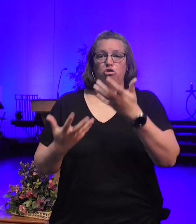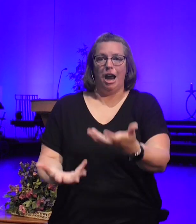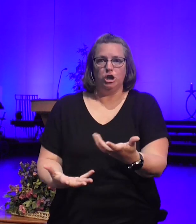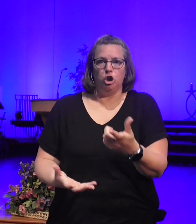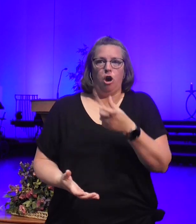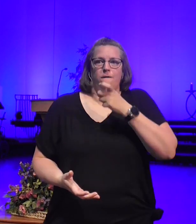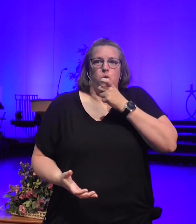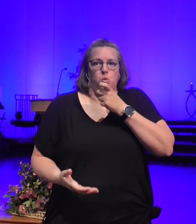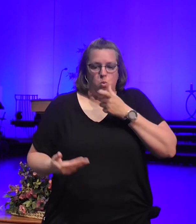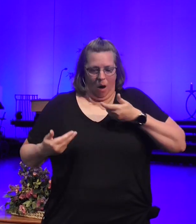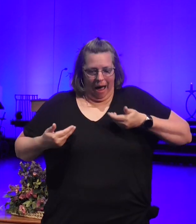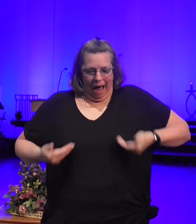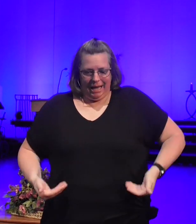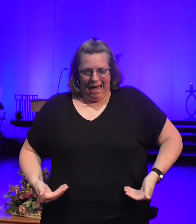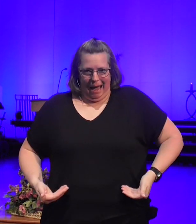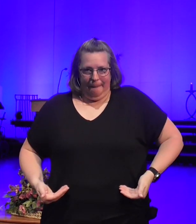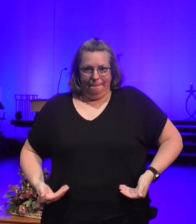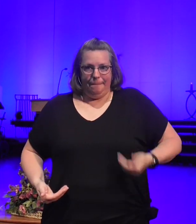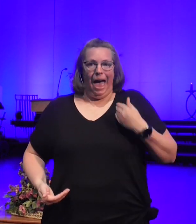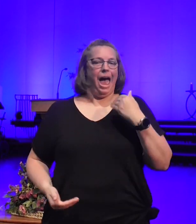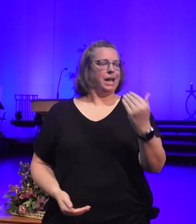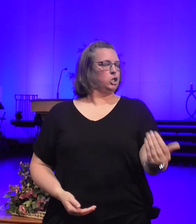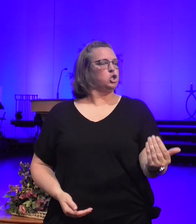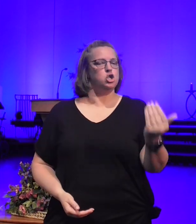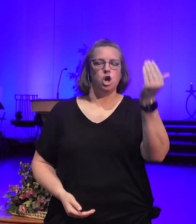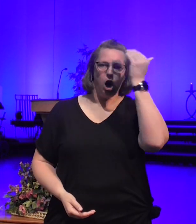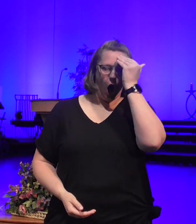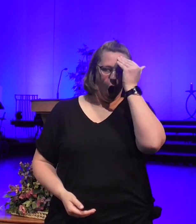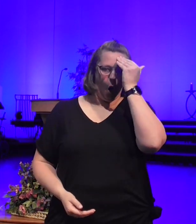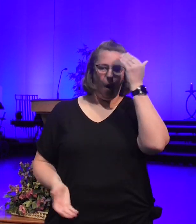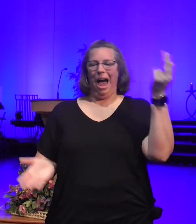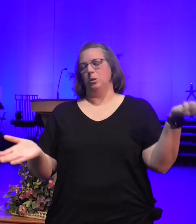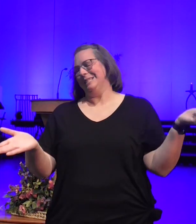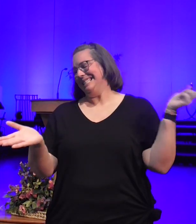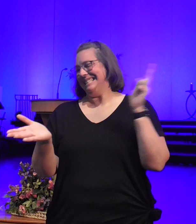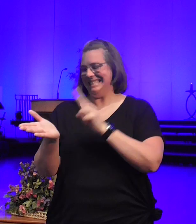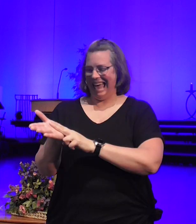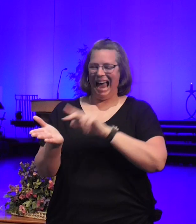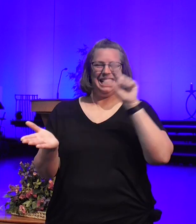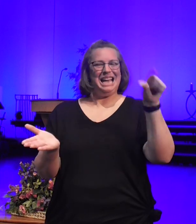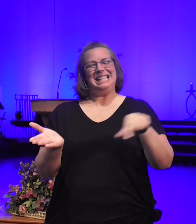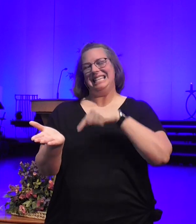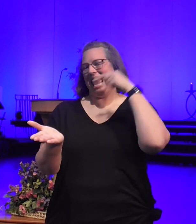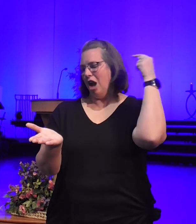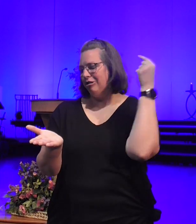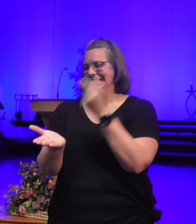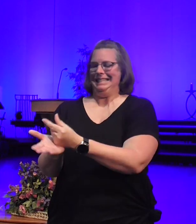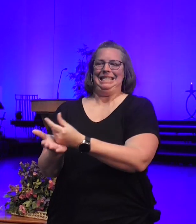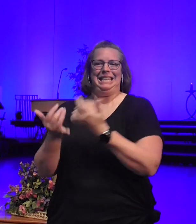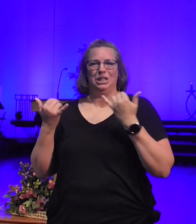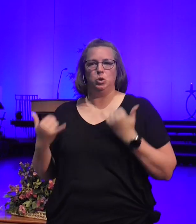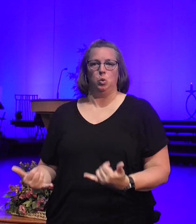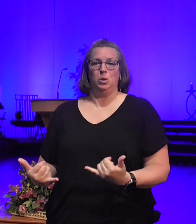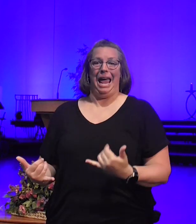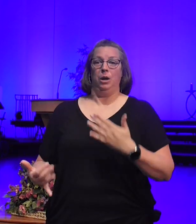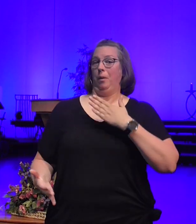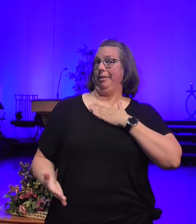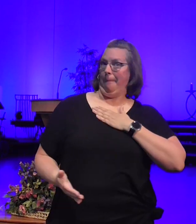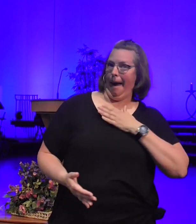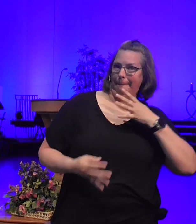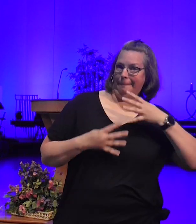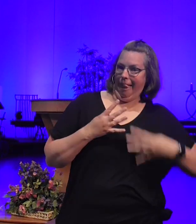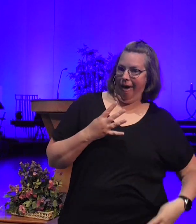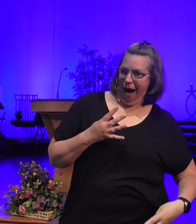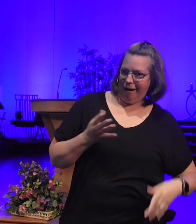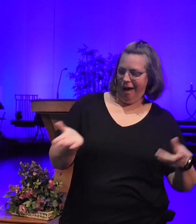light, I know absolutely I would sign a guarantee today on paper with my own blood